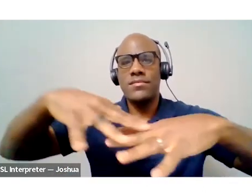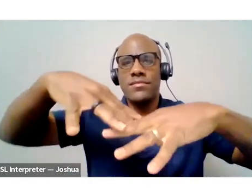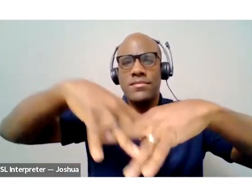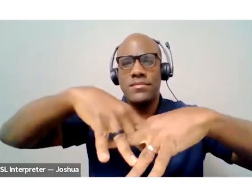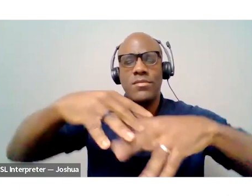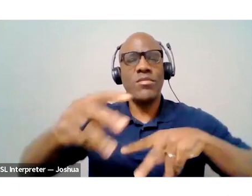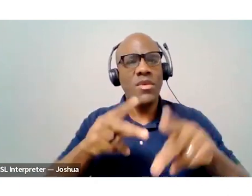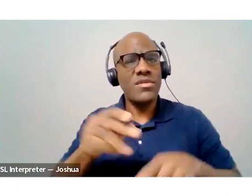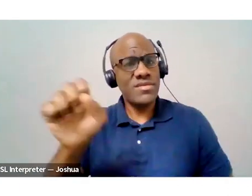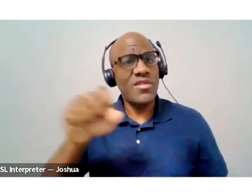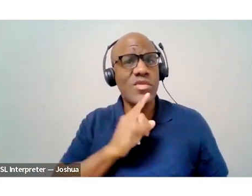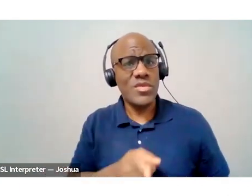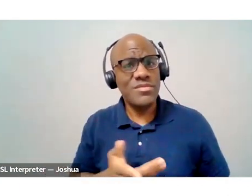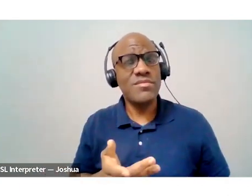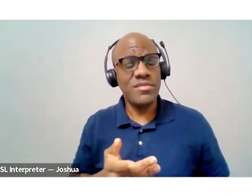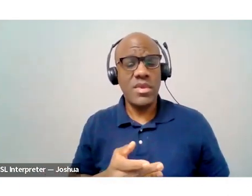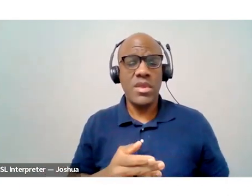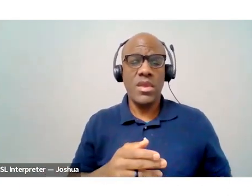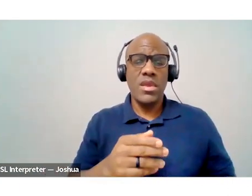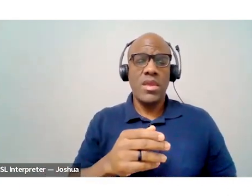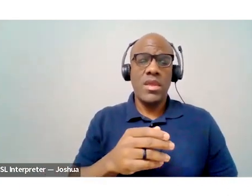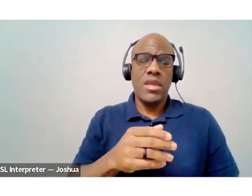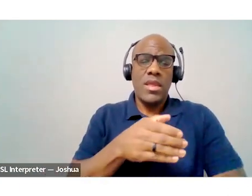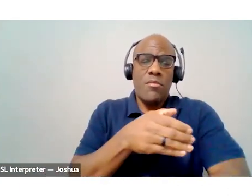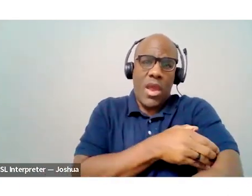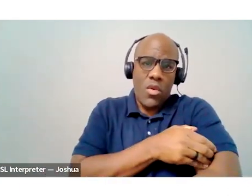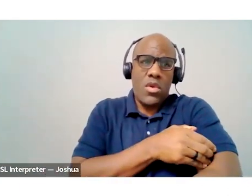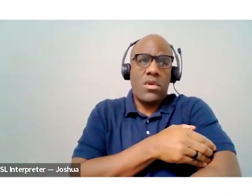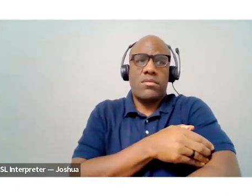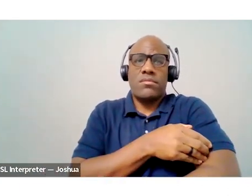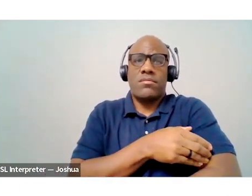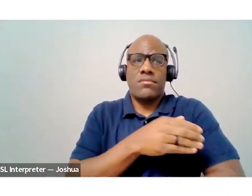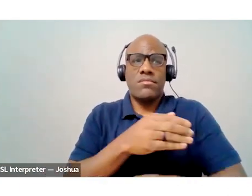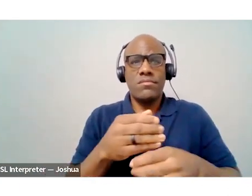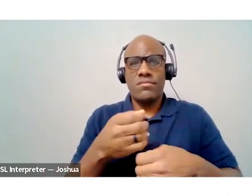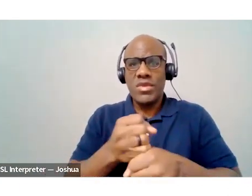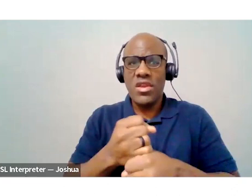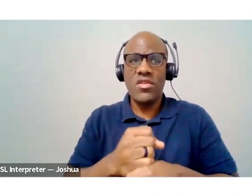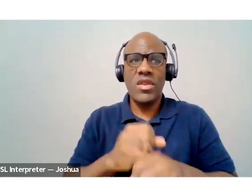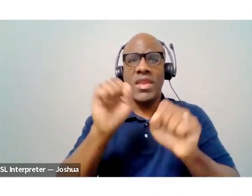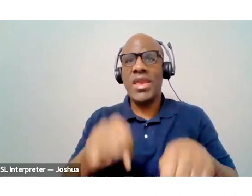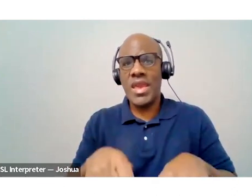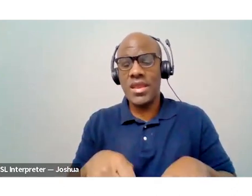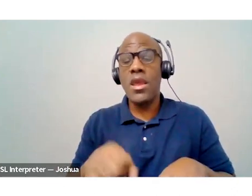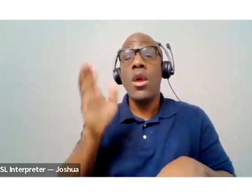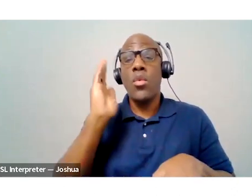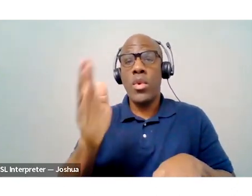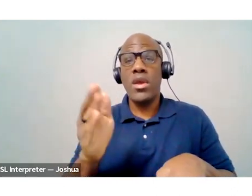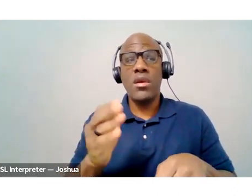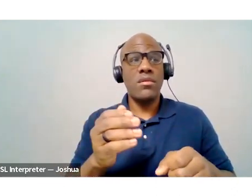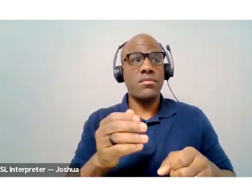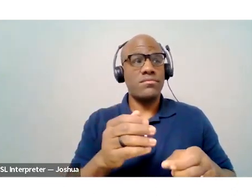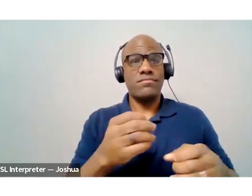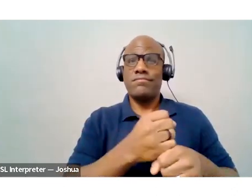powers of knowledge production can and will erase you based on the meatiness, based on the